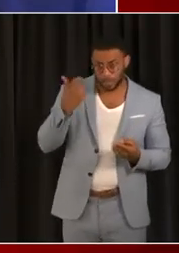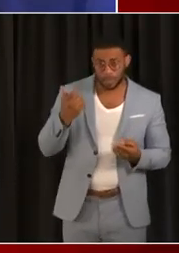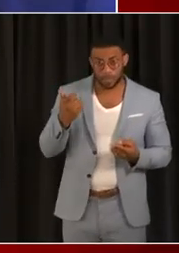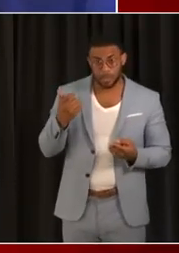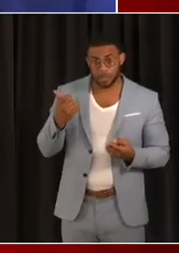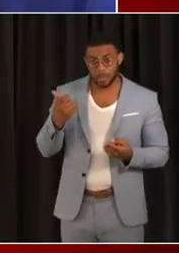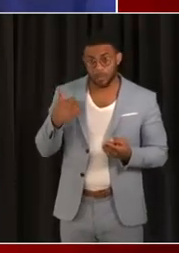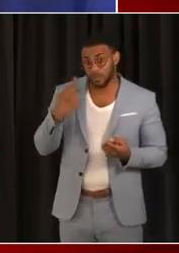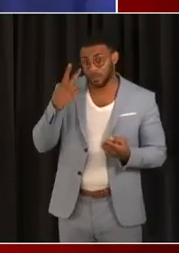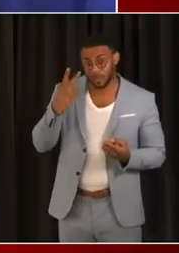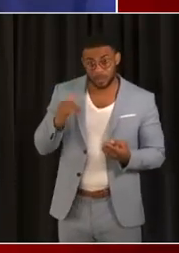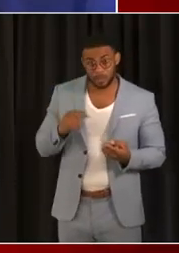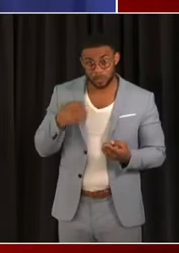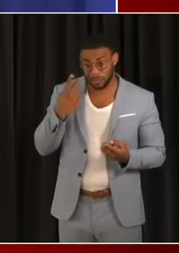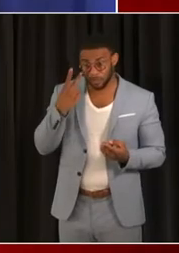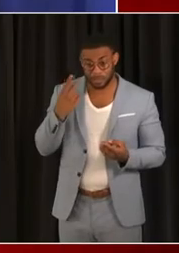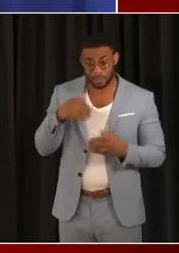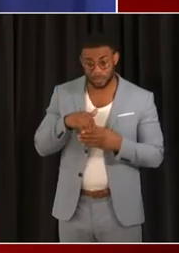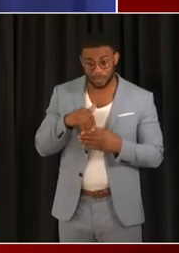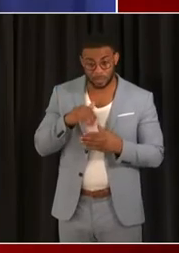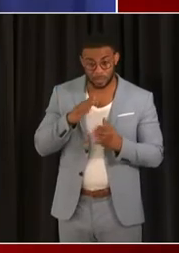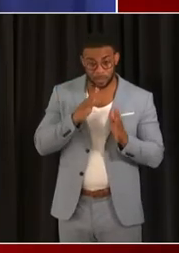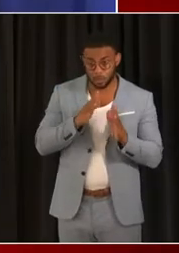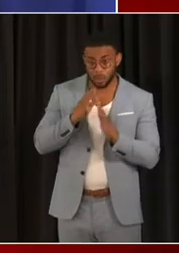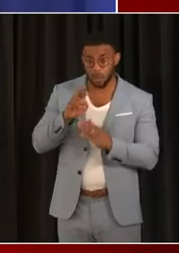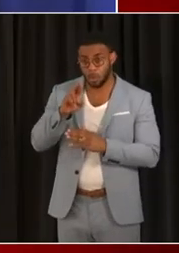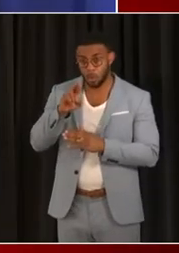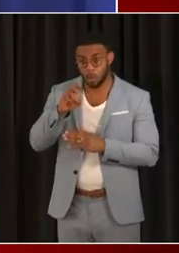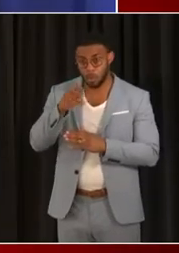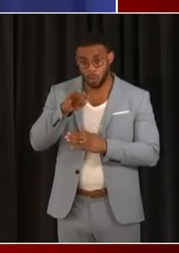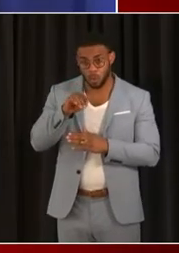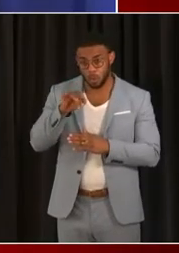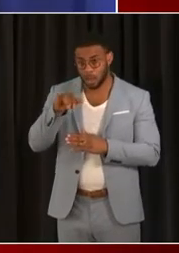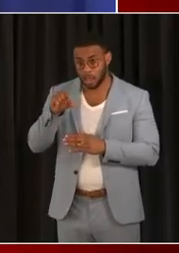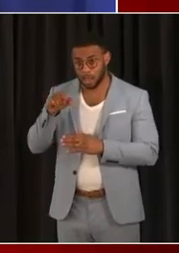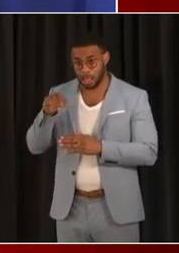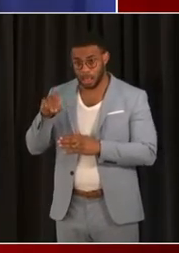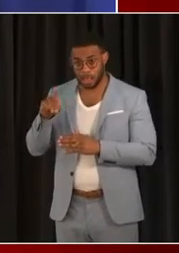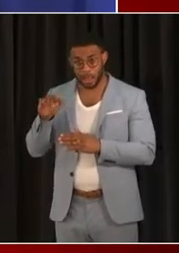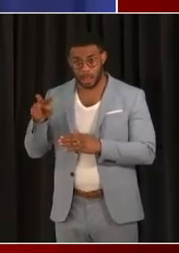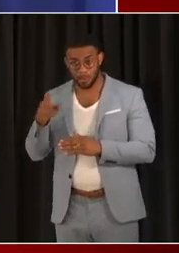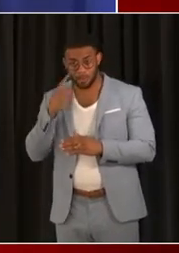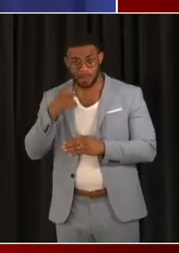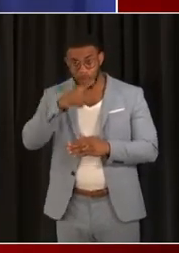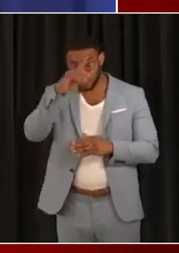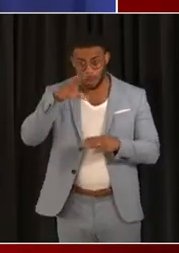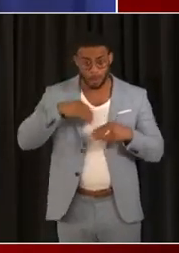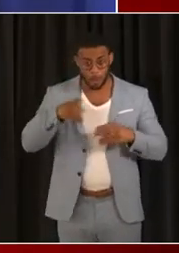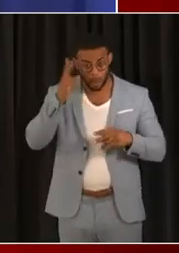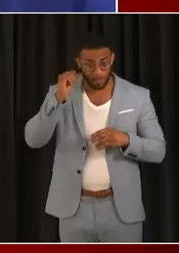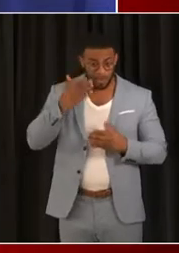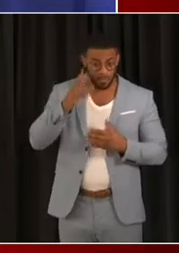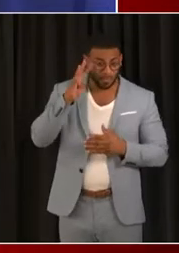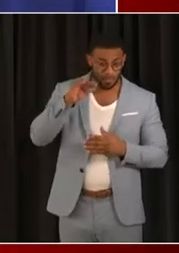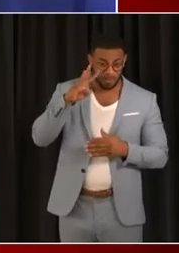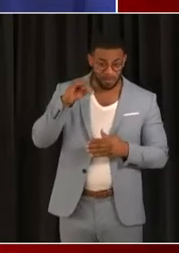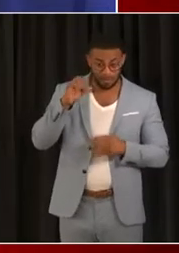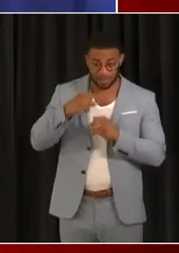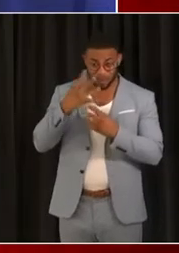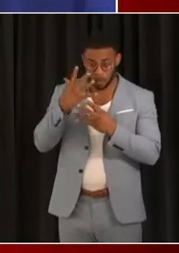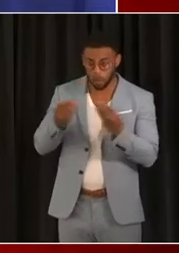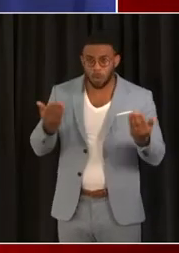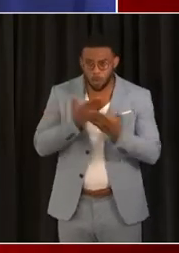because we've seen it. We've seen it in these corridors, Rhode Island Avenue. We've seen black-owned barbershops that were there for 40 and 50 years